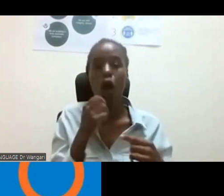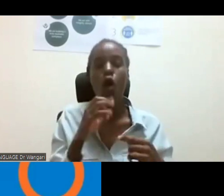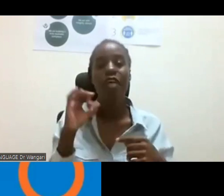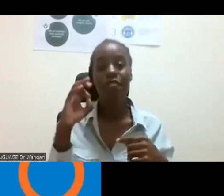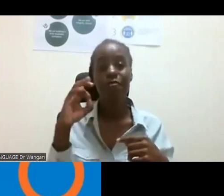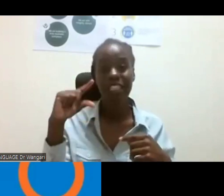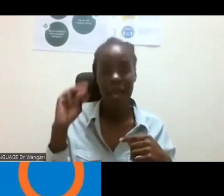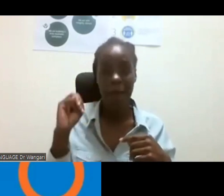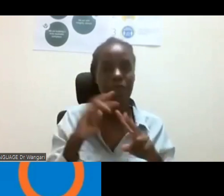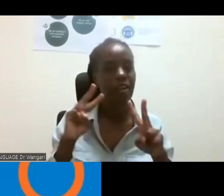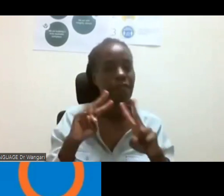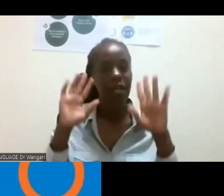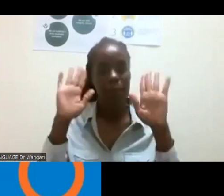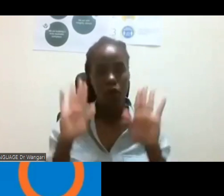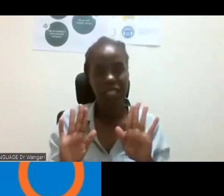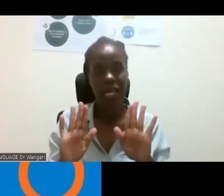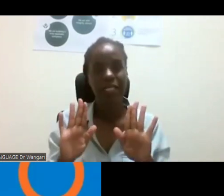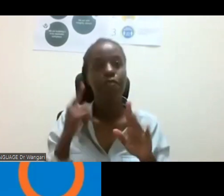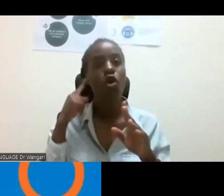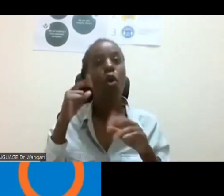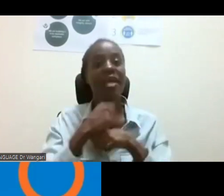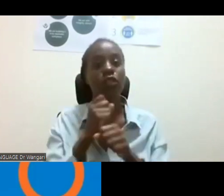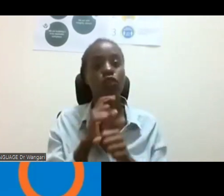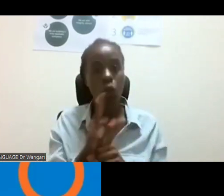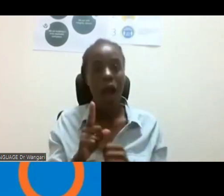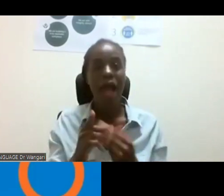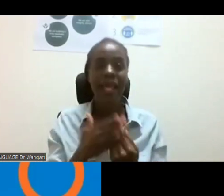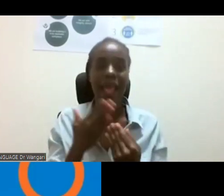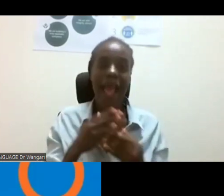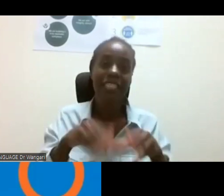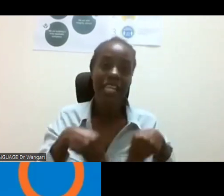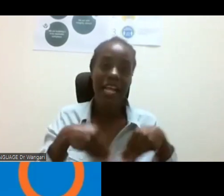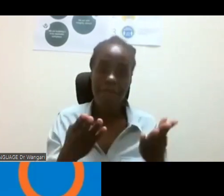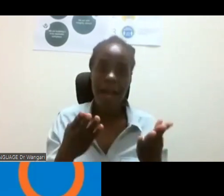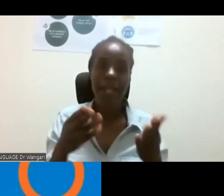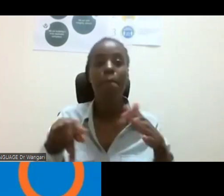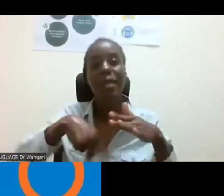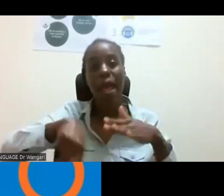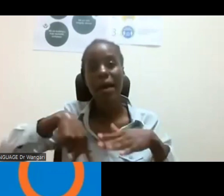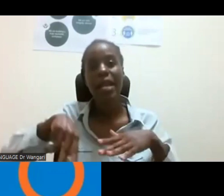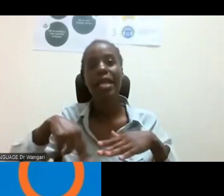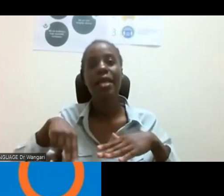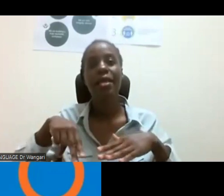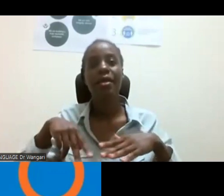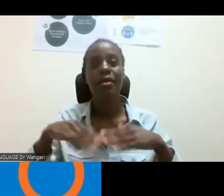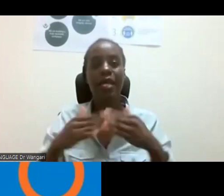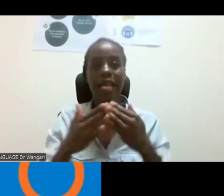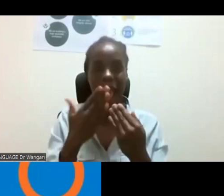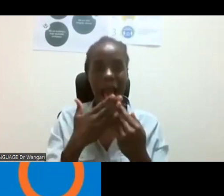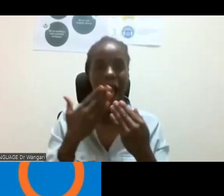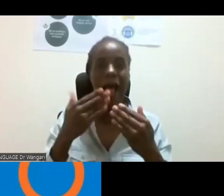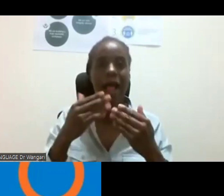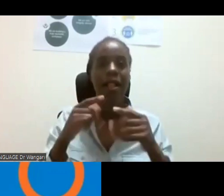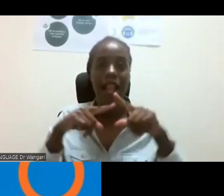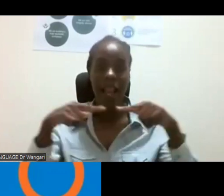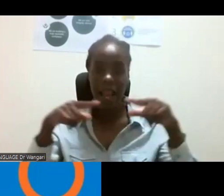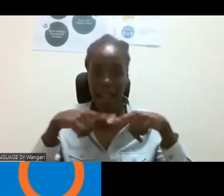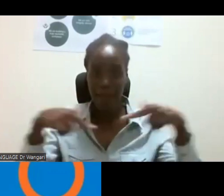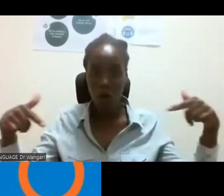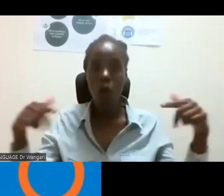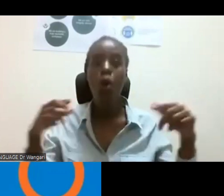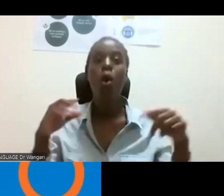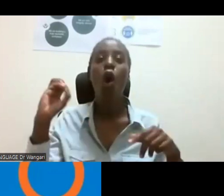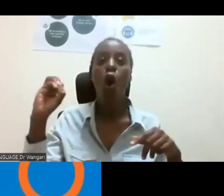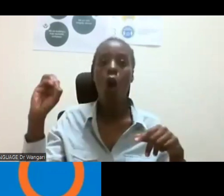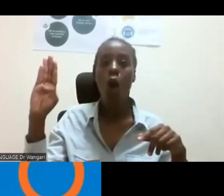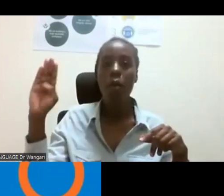in ensuring that the care is delivered at the primary care level. And we can also work with specialists, OBGYNs and other specialists.